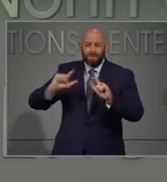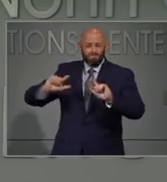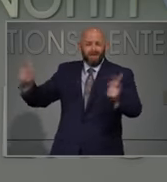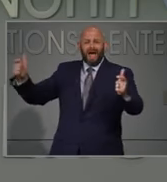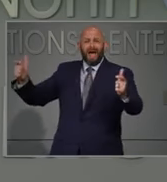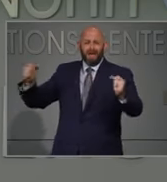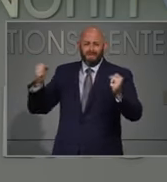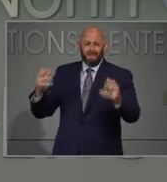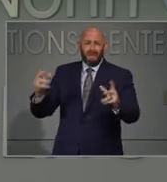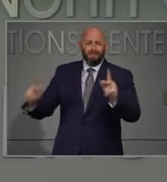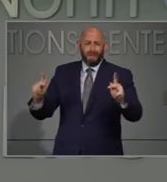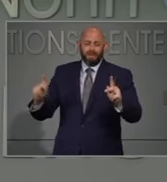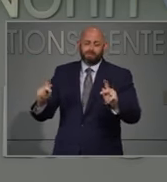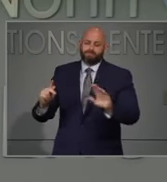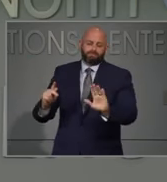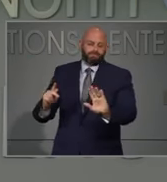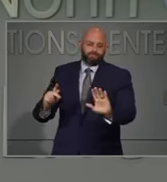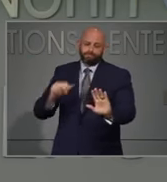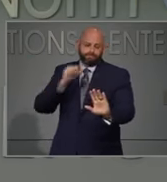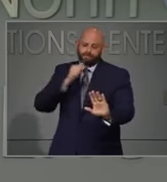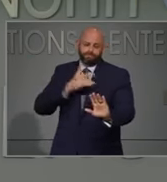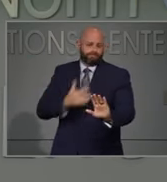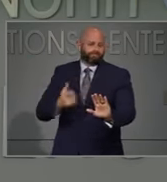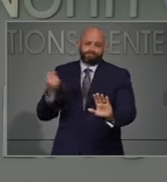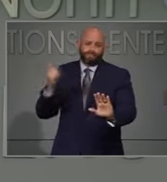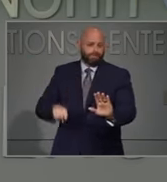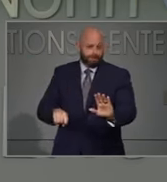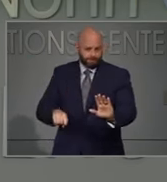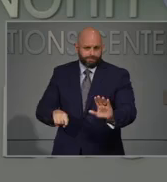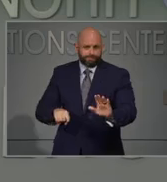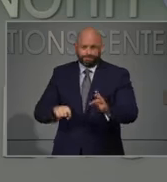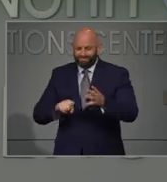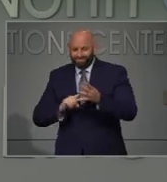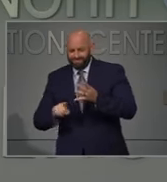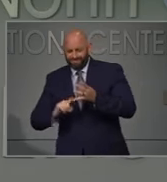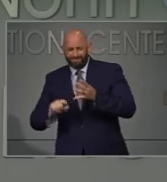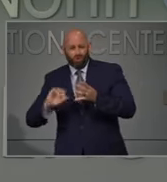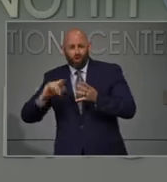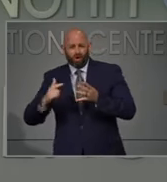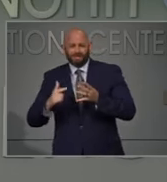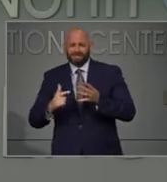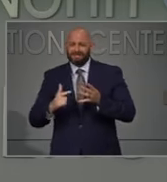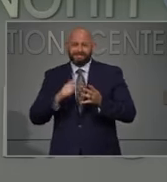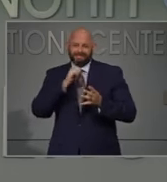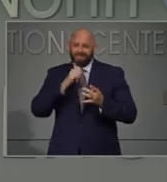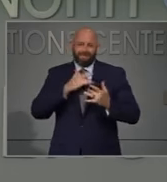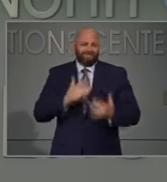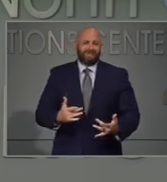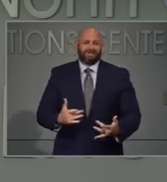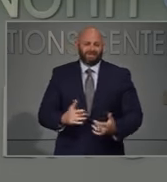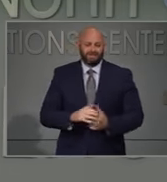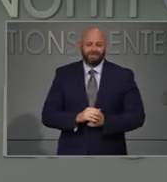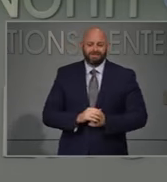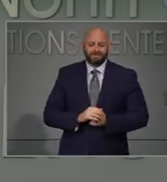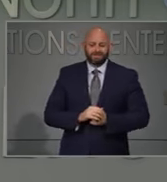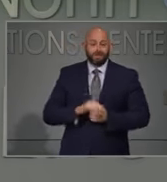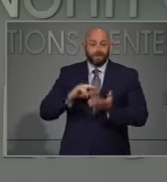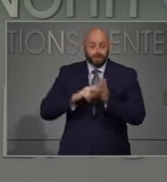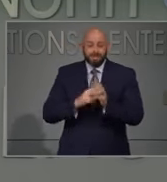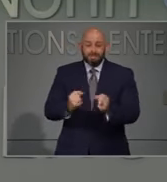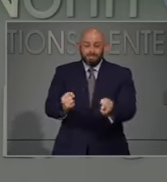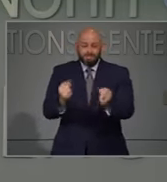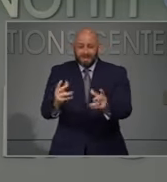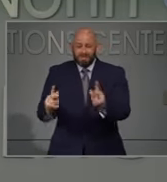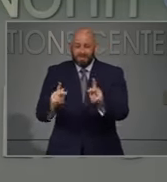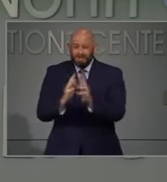that we would be to the point at the end of August to be able to have a jam-packed